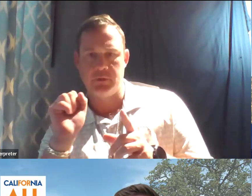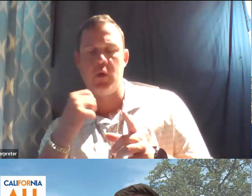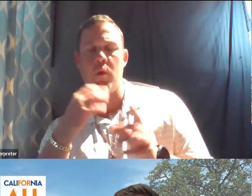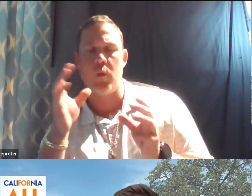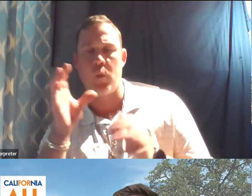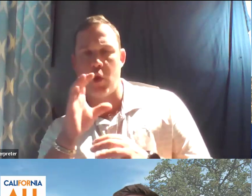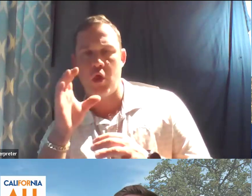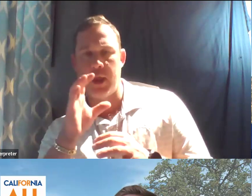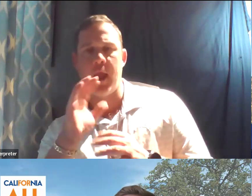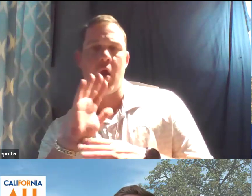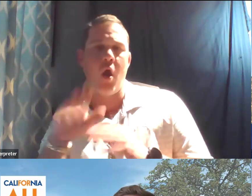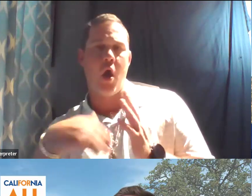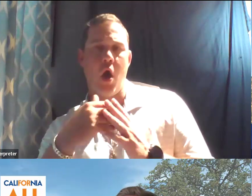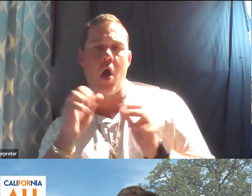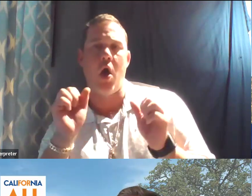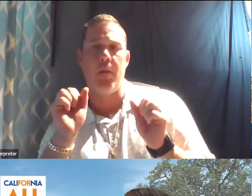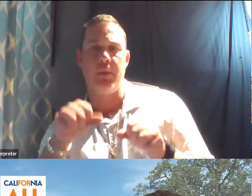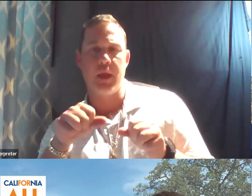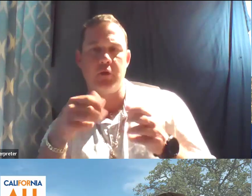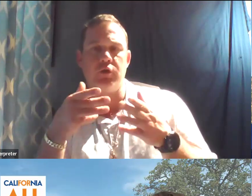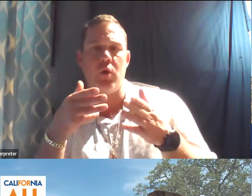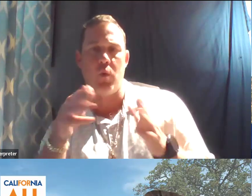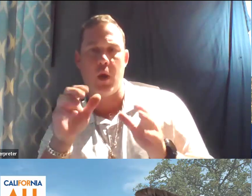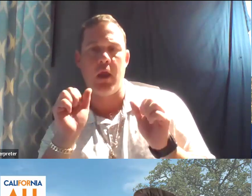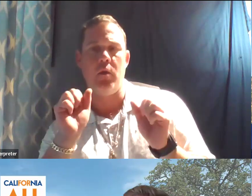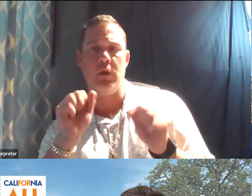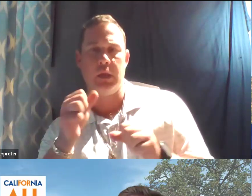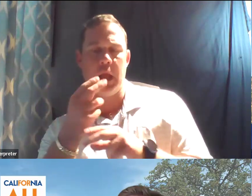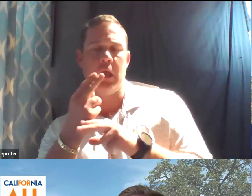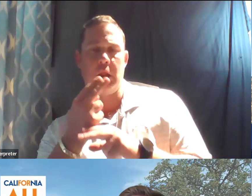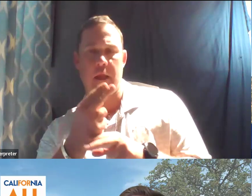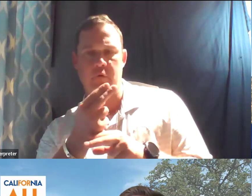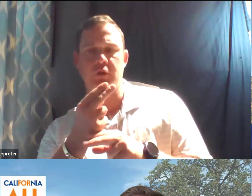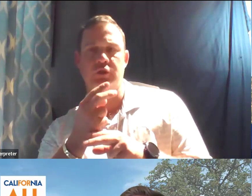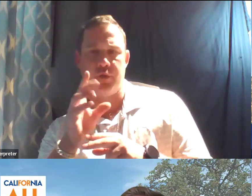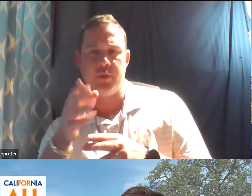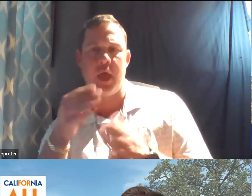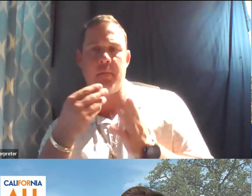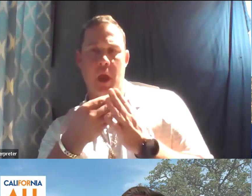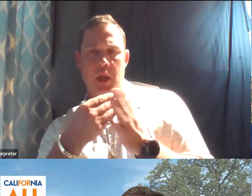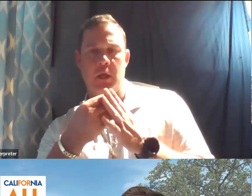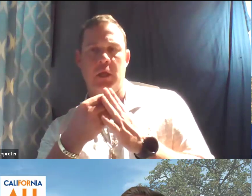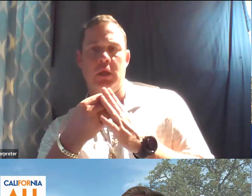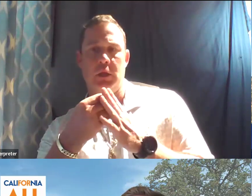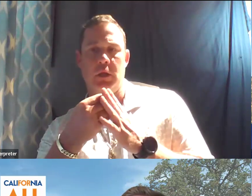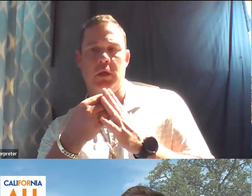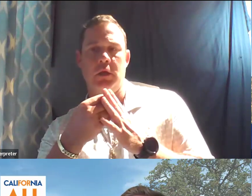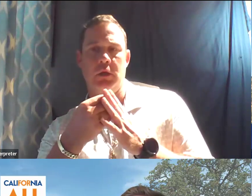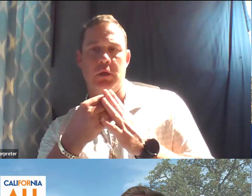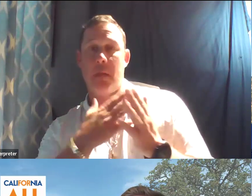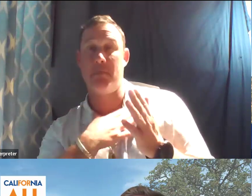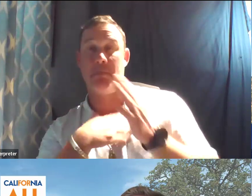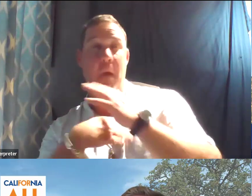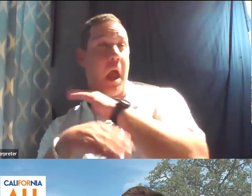all potential ways that we could leverage the capacity grant dollars. Yeah, I mean, my county